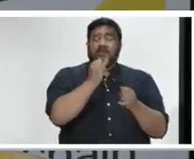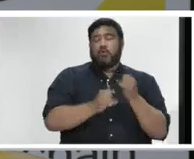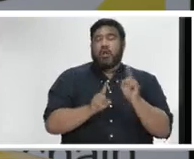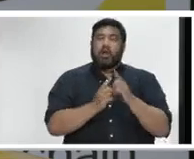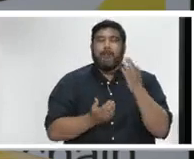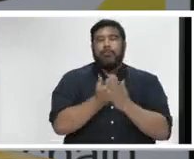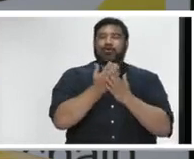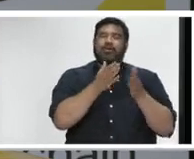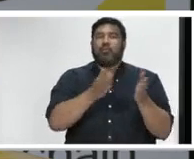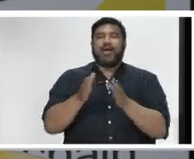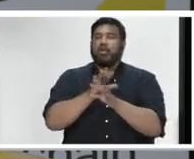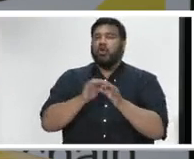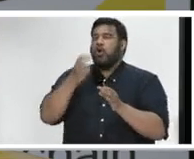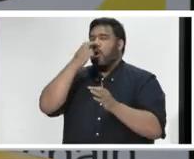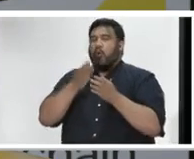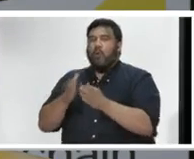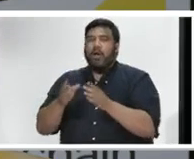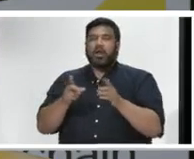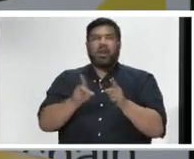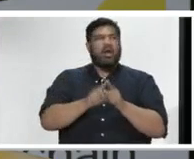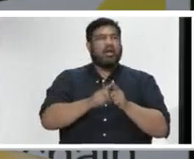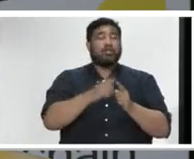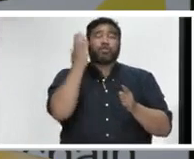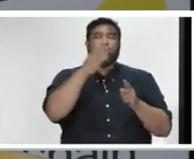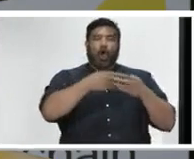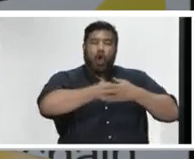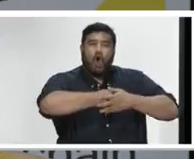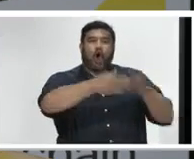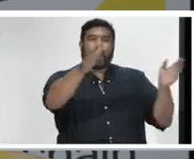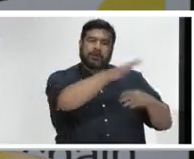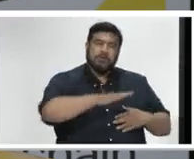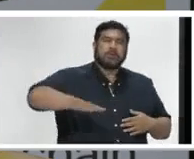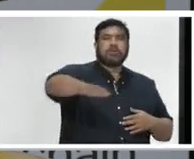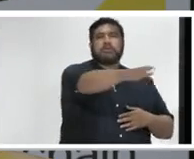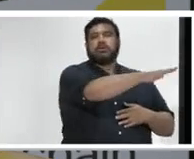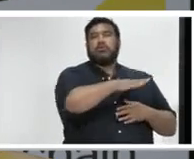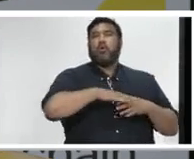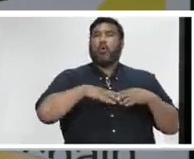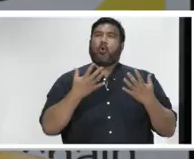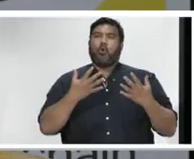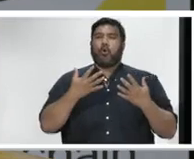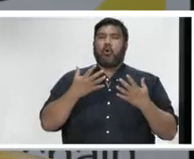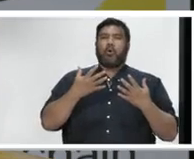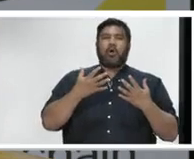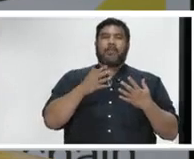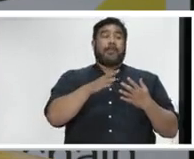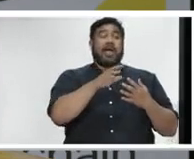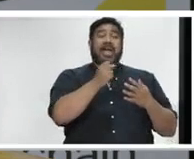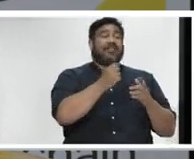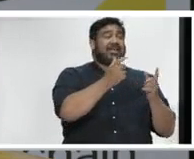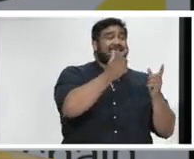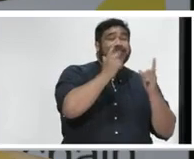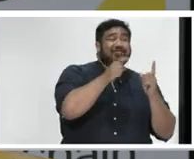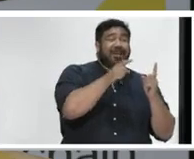of open spaces. As I understand it, some MLEs also have less favourable ratios of students to bathrooms and